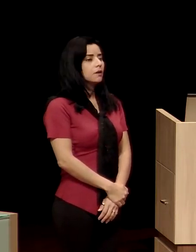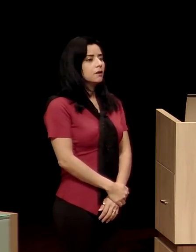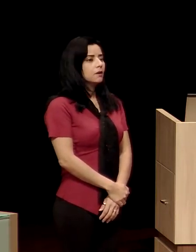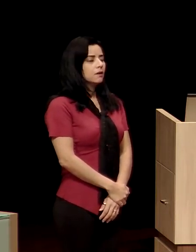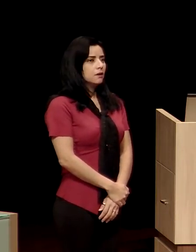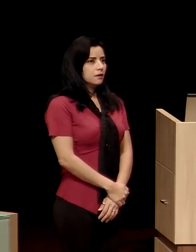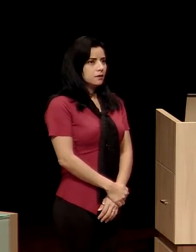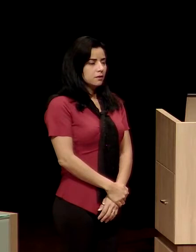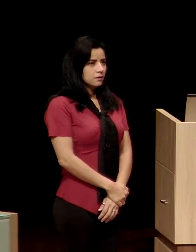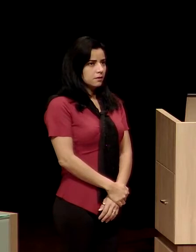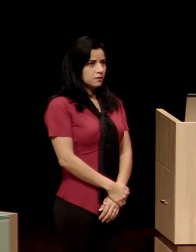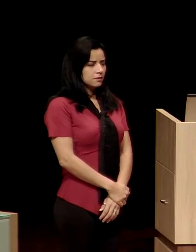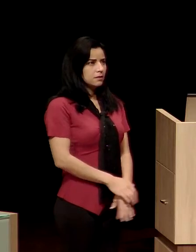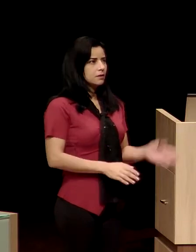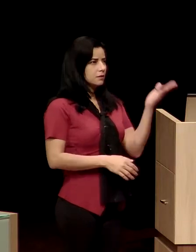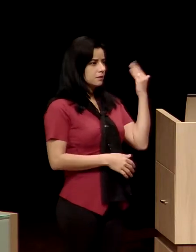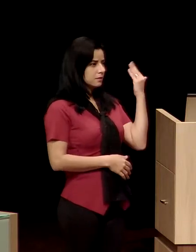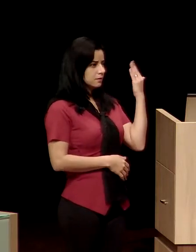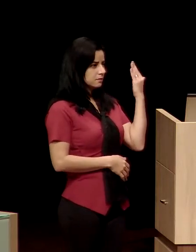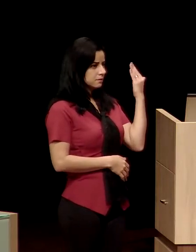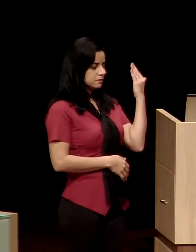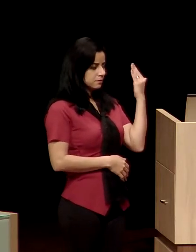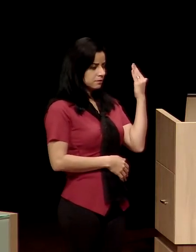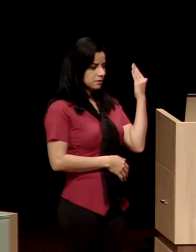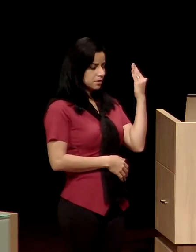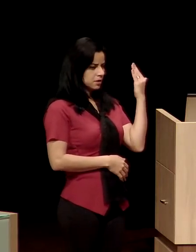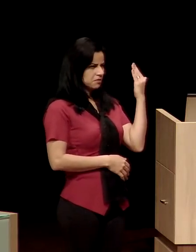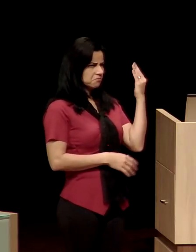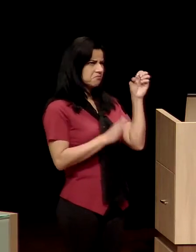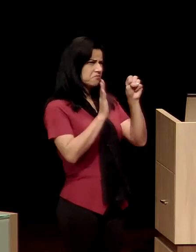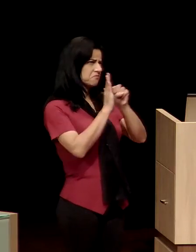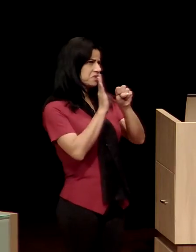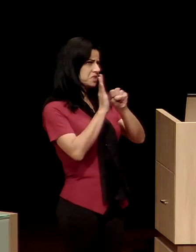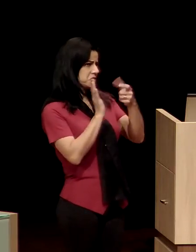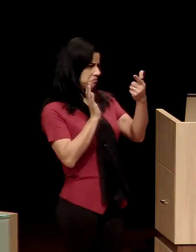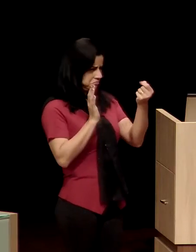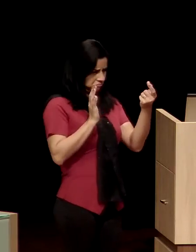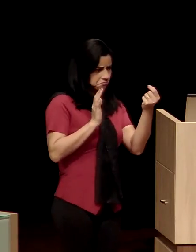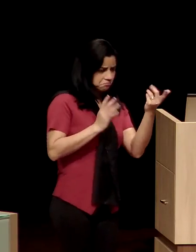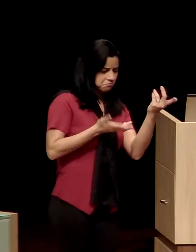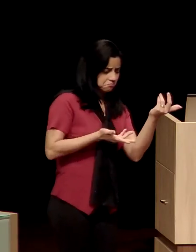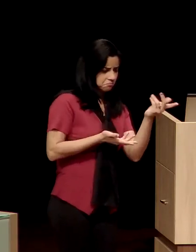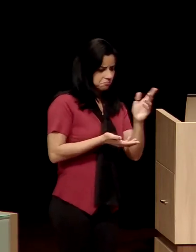delivered. Antes do século 20,